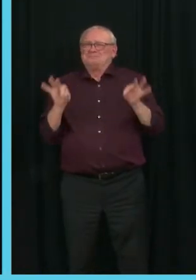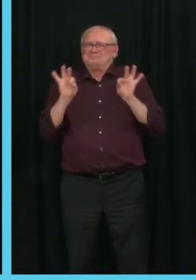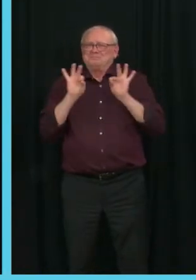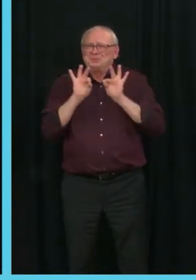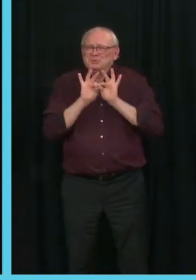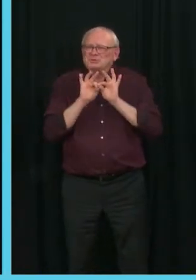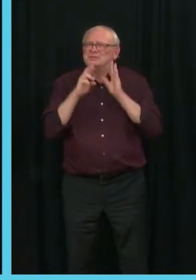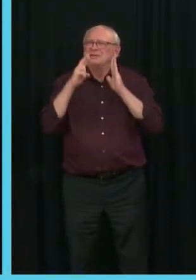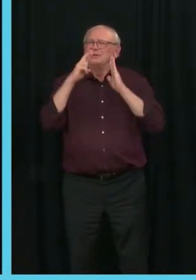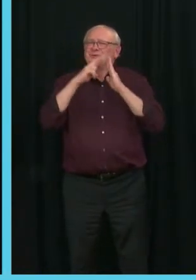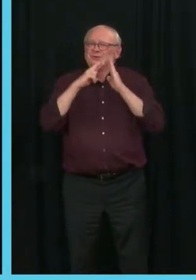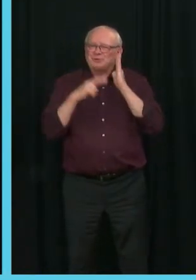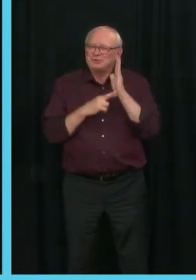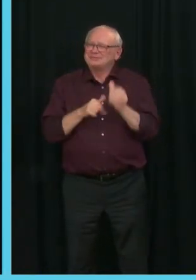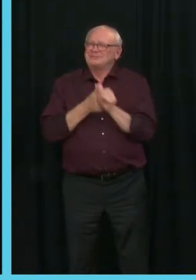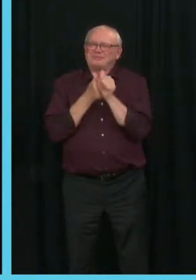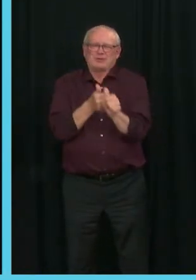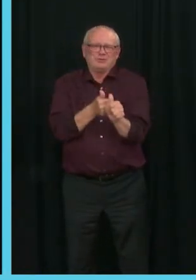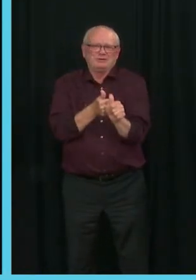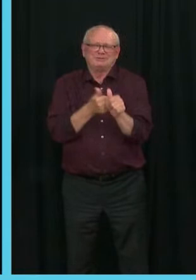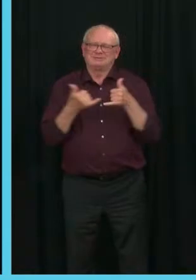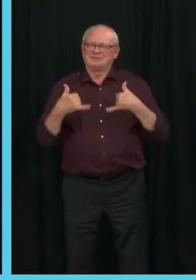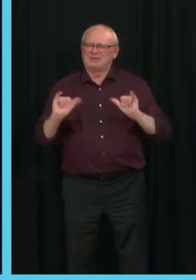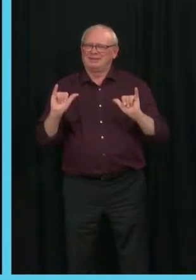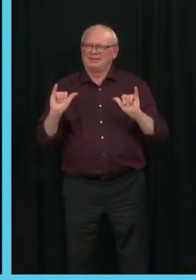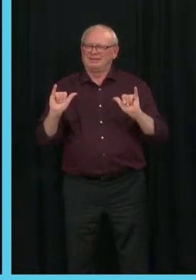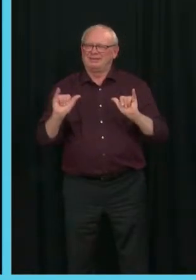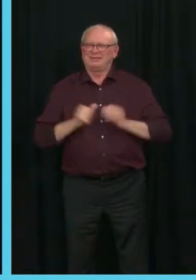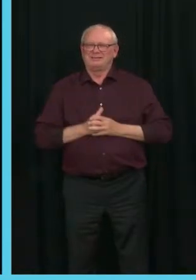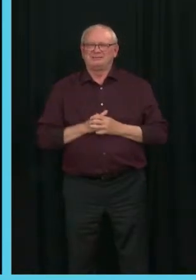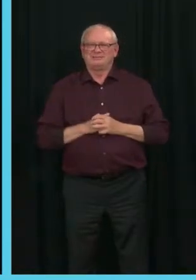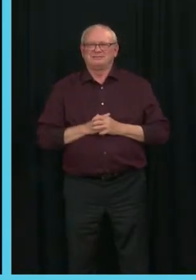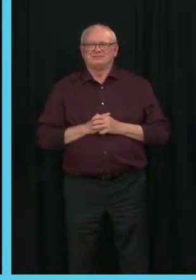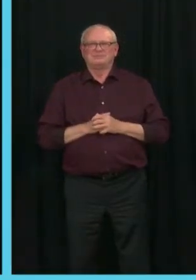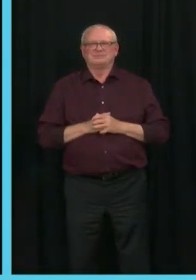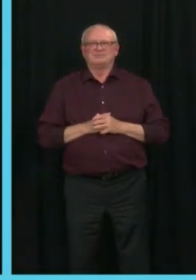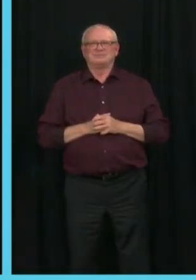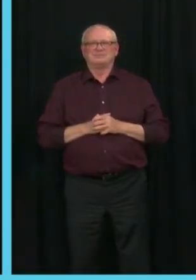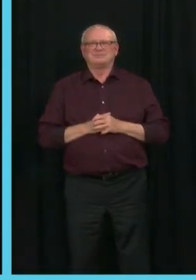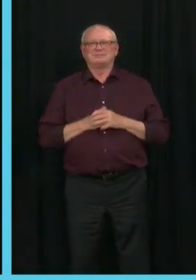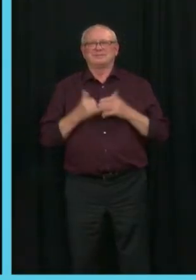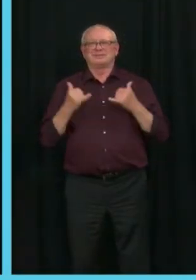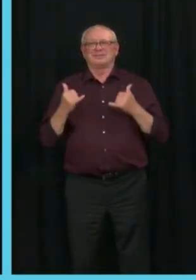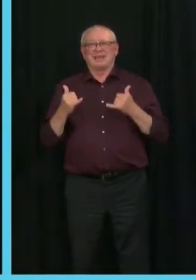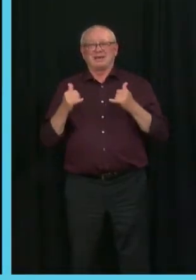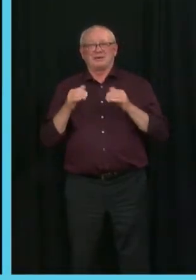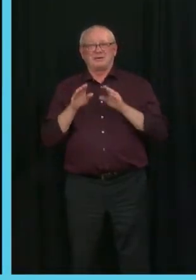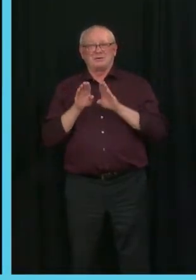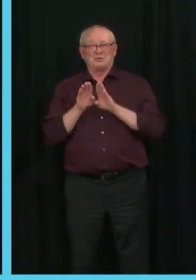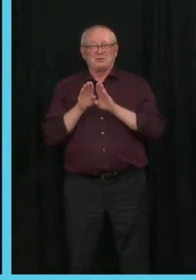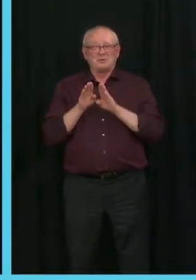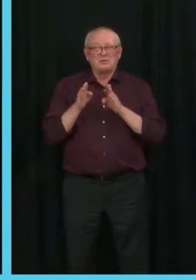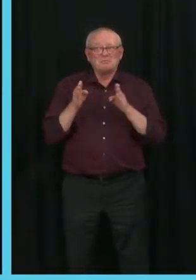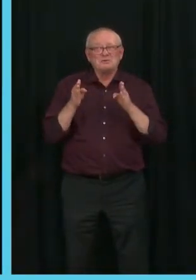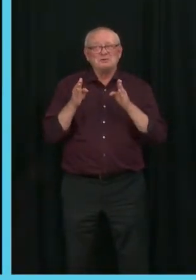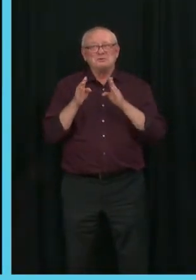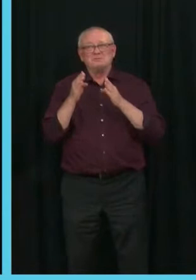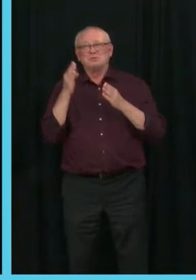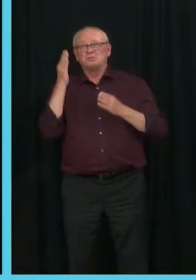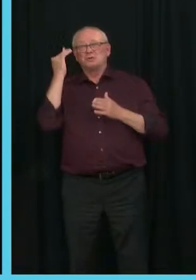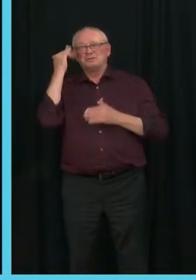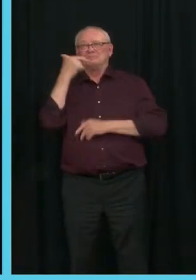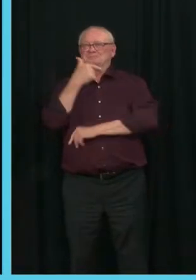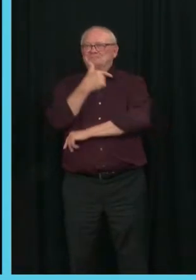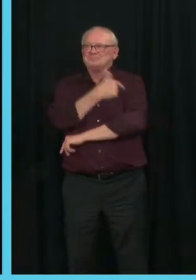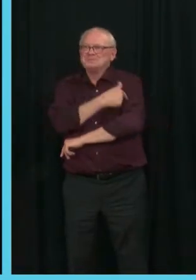health measures that are currently in place. We can ease restrictions now only thanks to the combination of vaccine